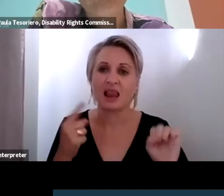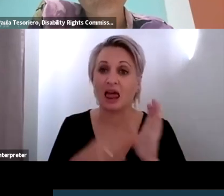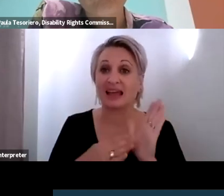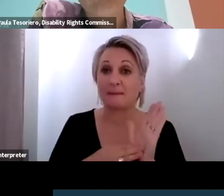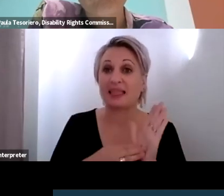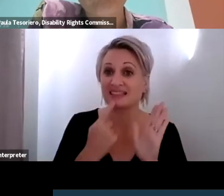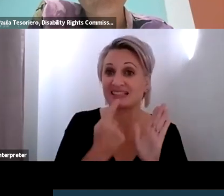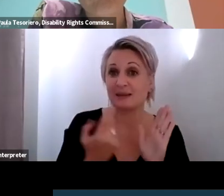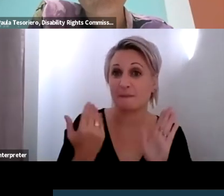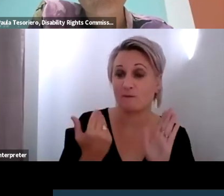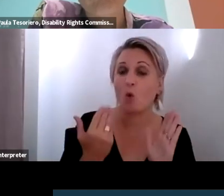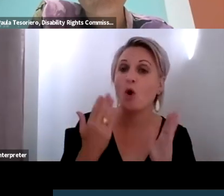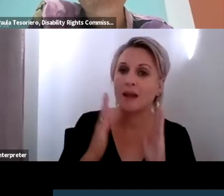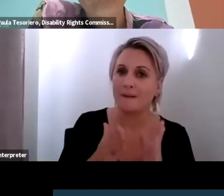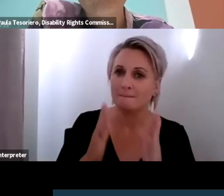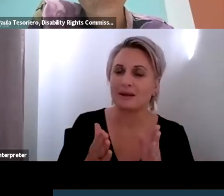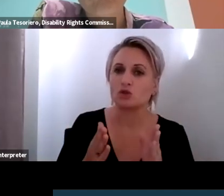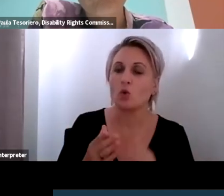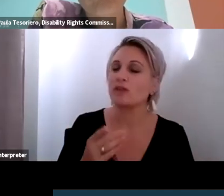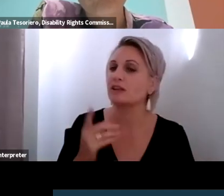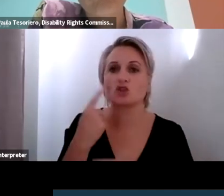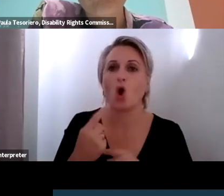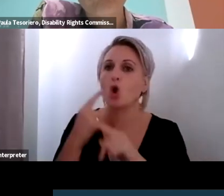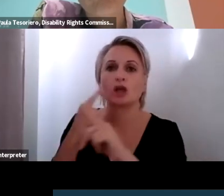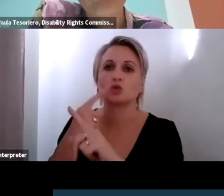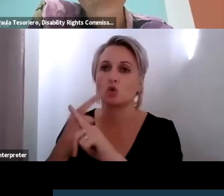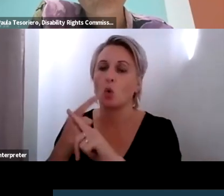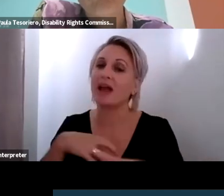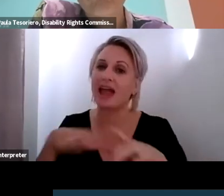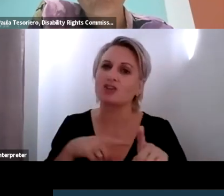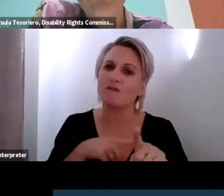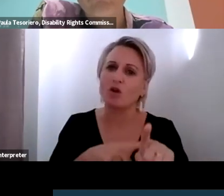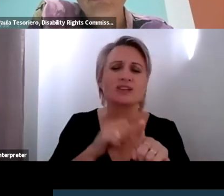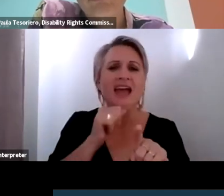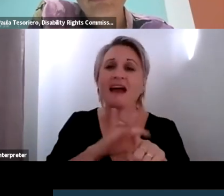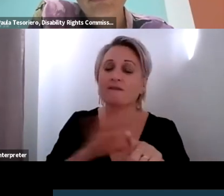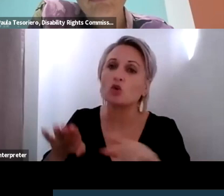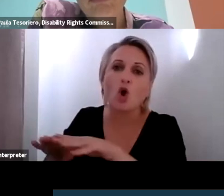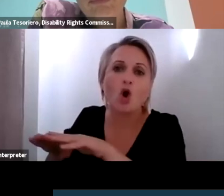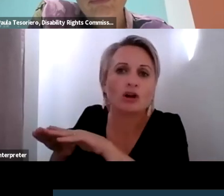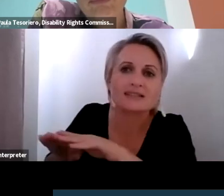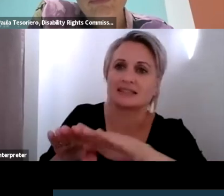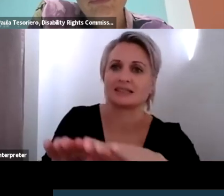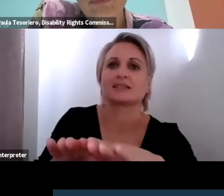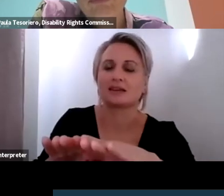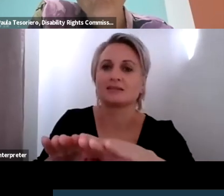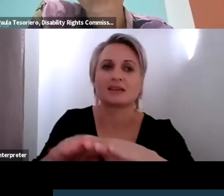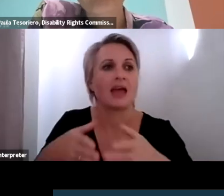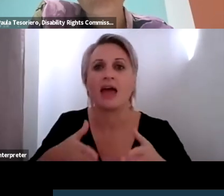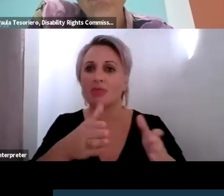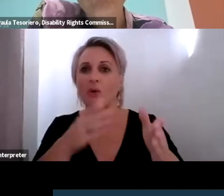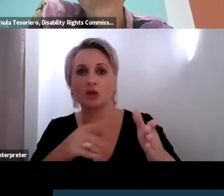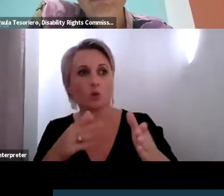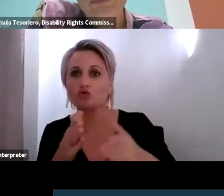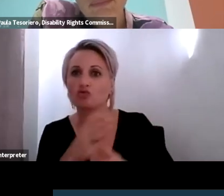then to make sure that things followed through so consistently. If you're not consistent in the direction that you're talking